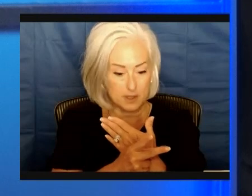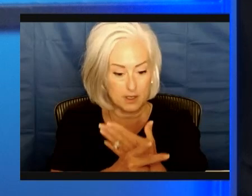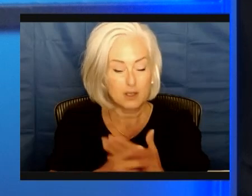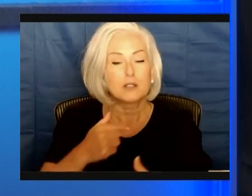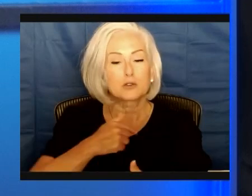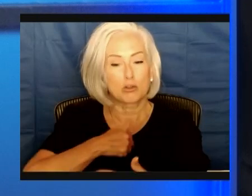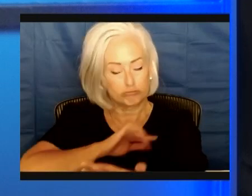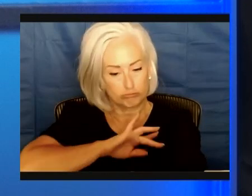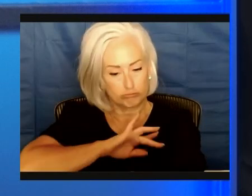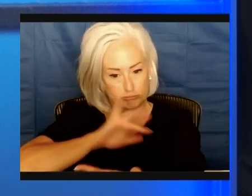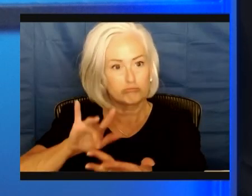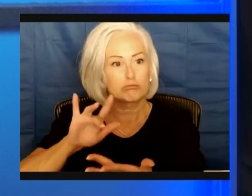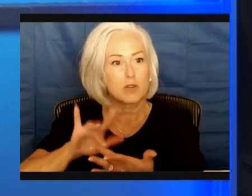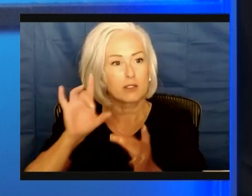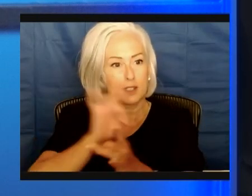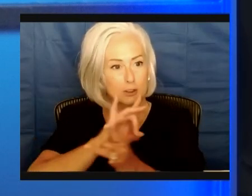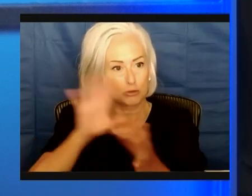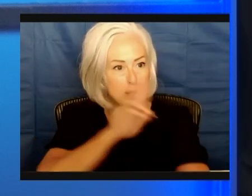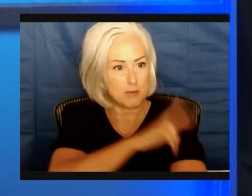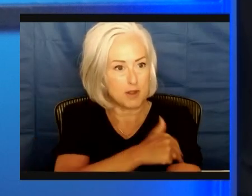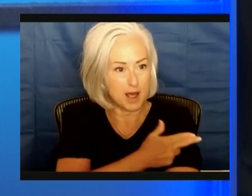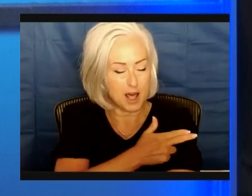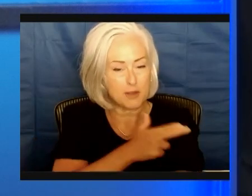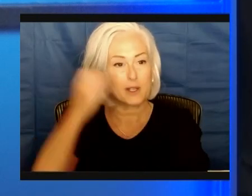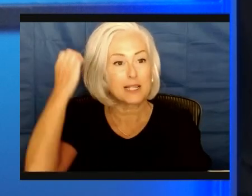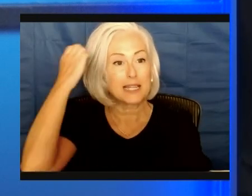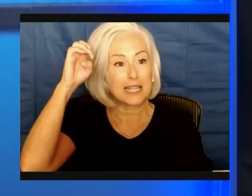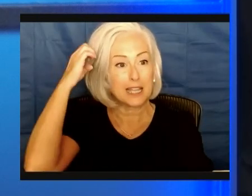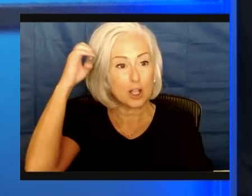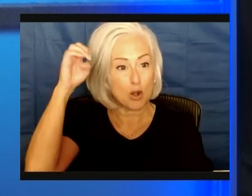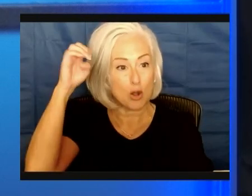in Ethiopia. Basically, I was asked if I would be